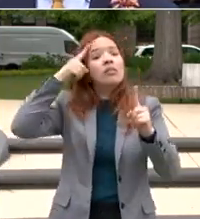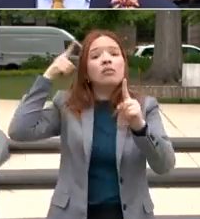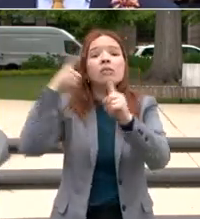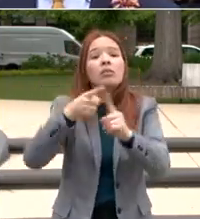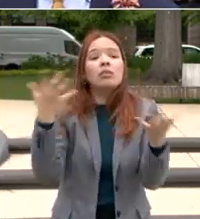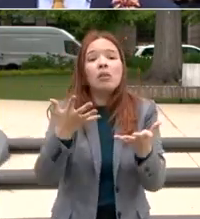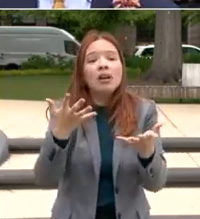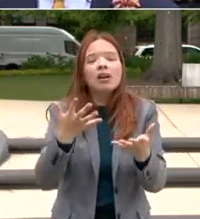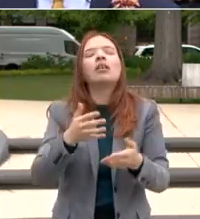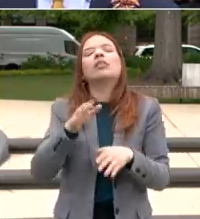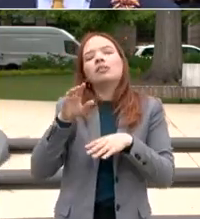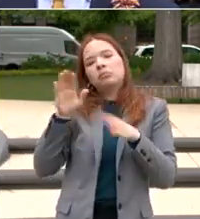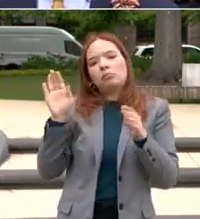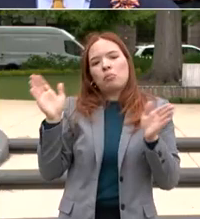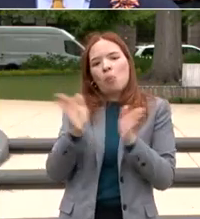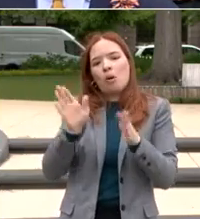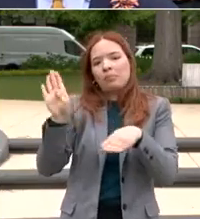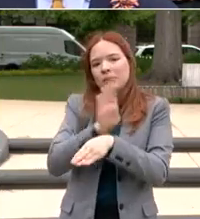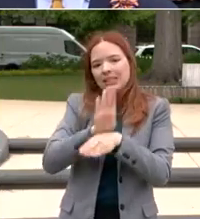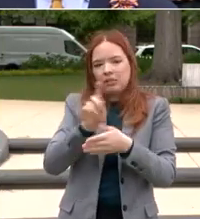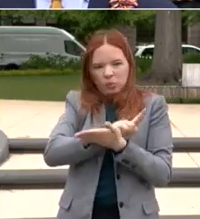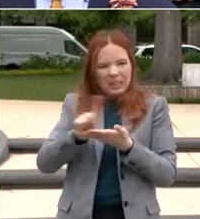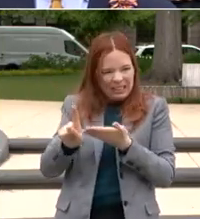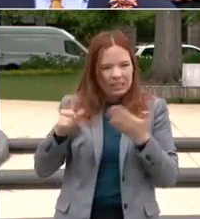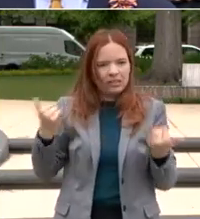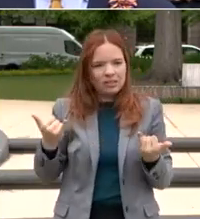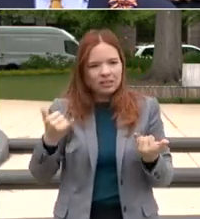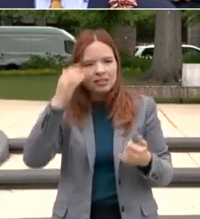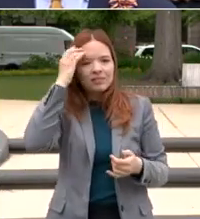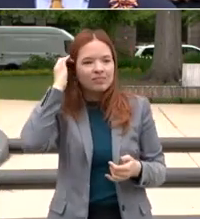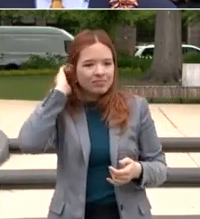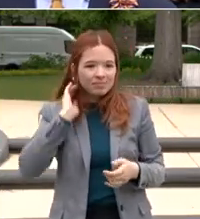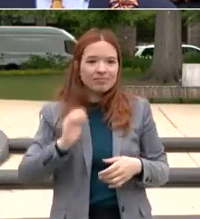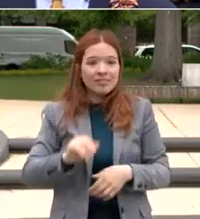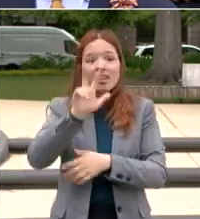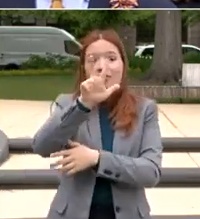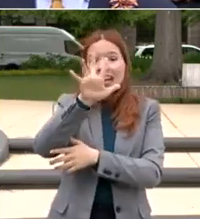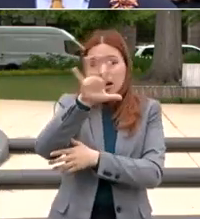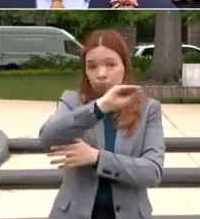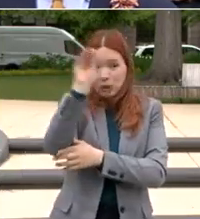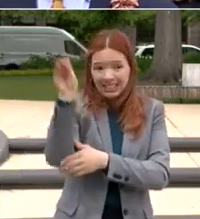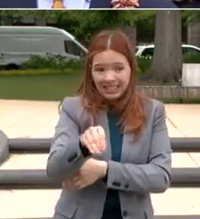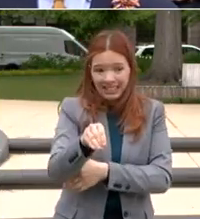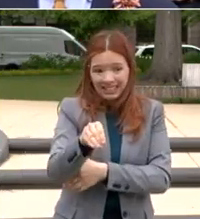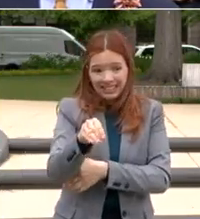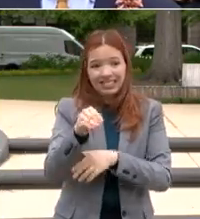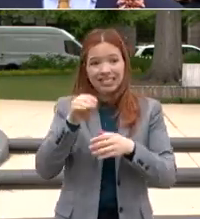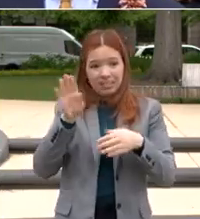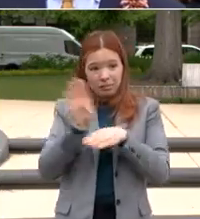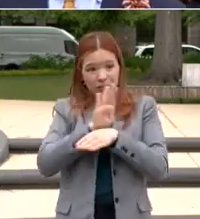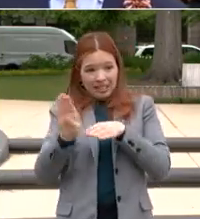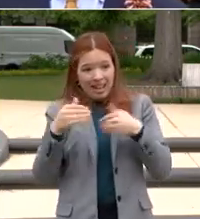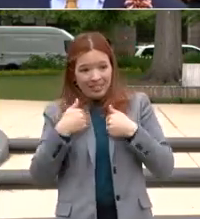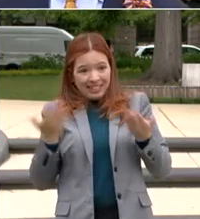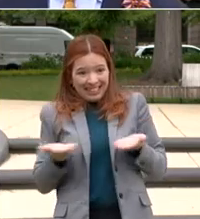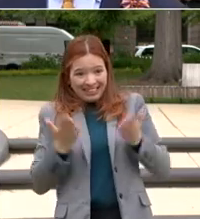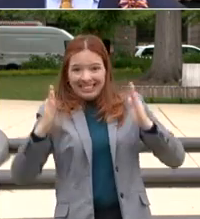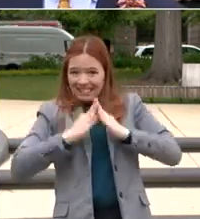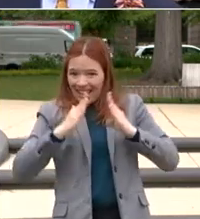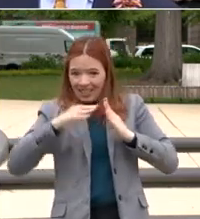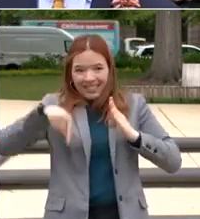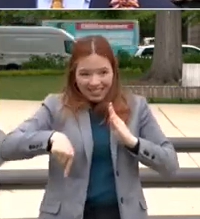D.C., and we know that 35% of our businesses are in